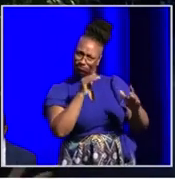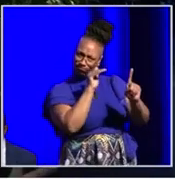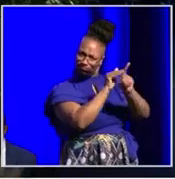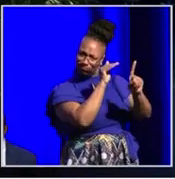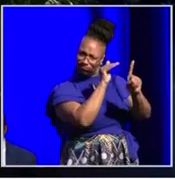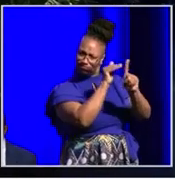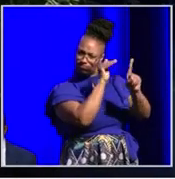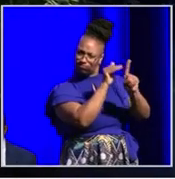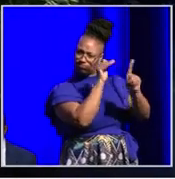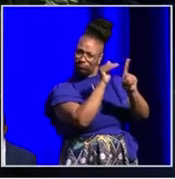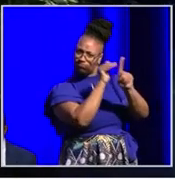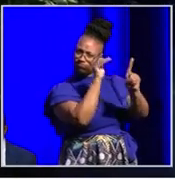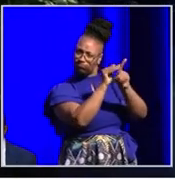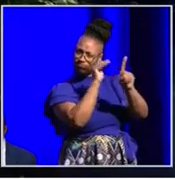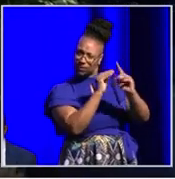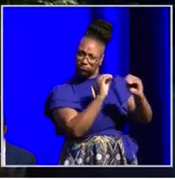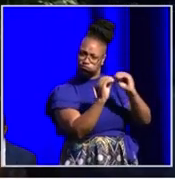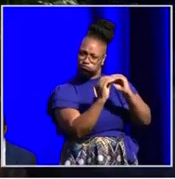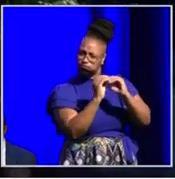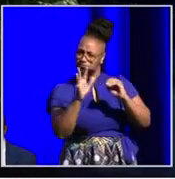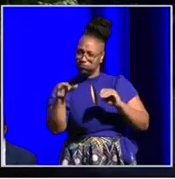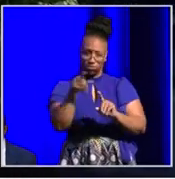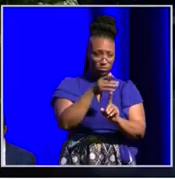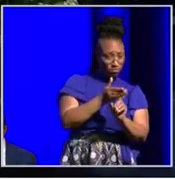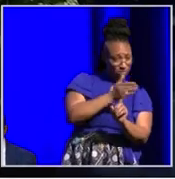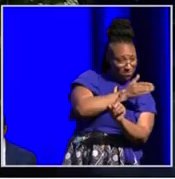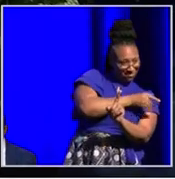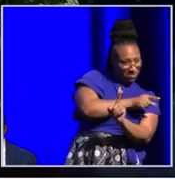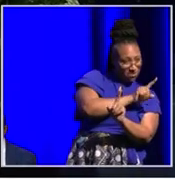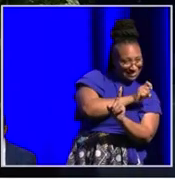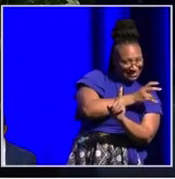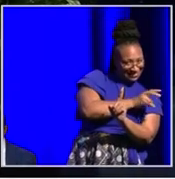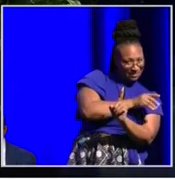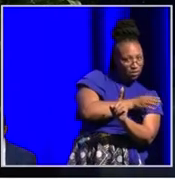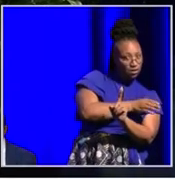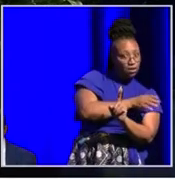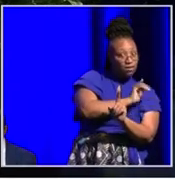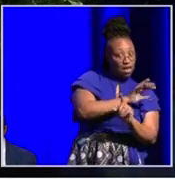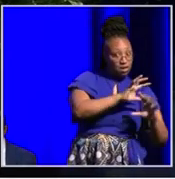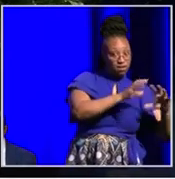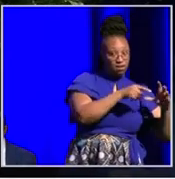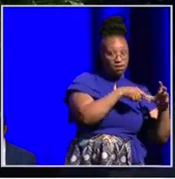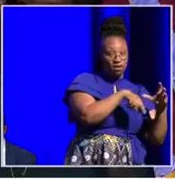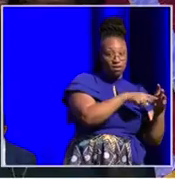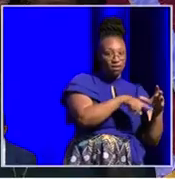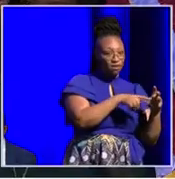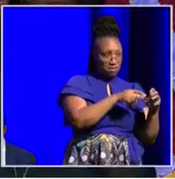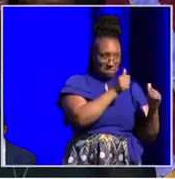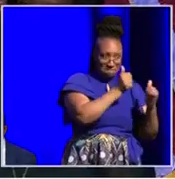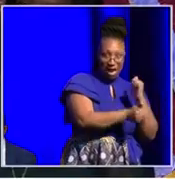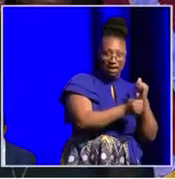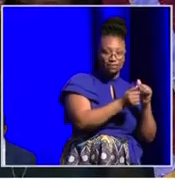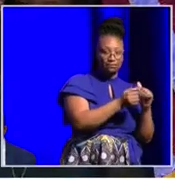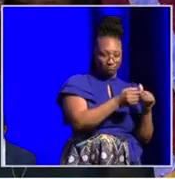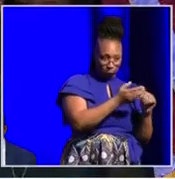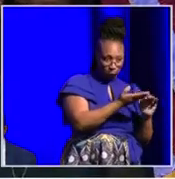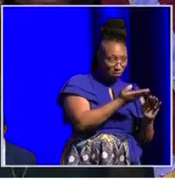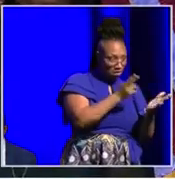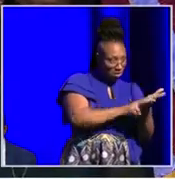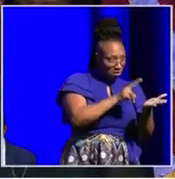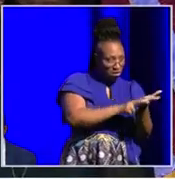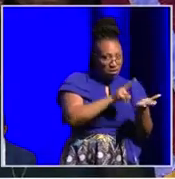example, the House twice passed our bill to give the mayor control over the D.C. National Guard, and the